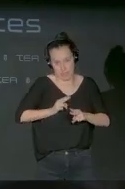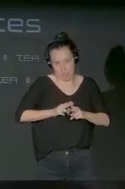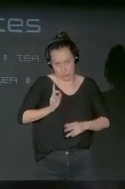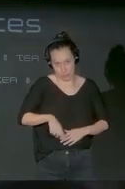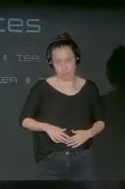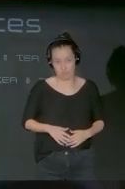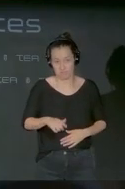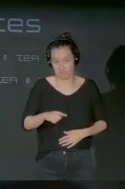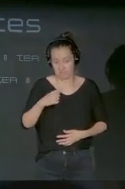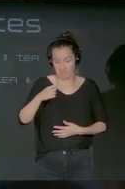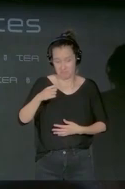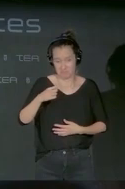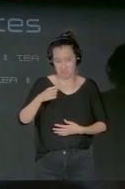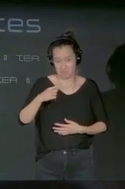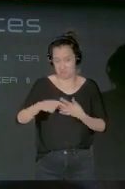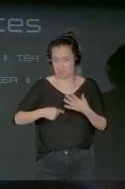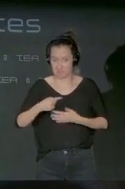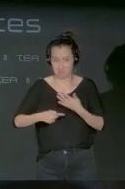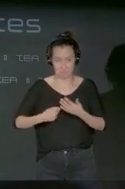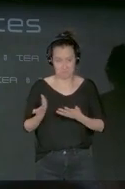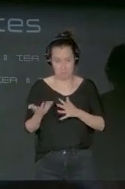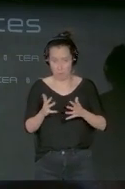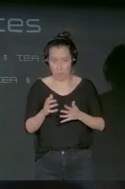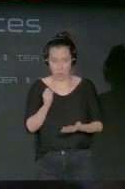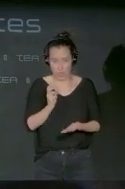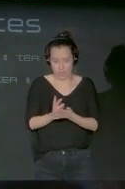So, gracias, Jari.